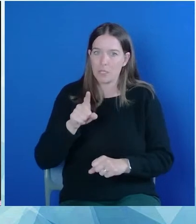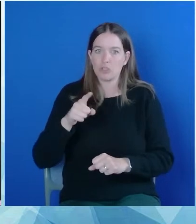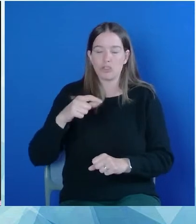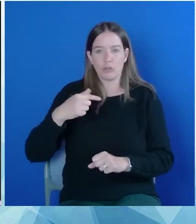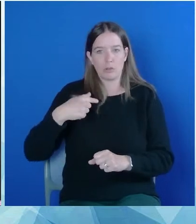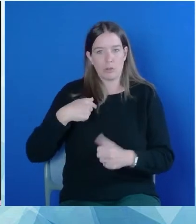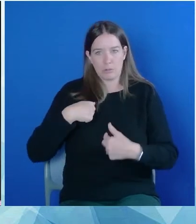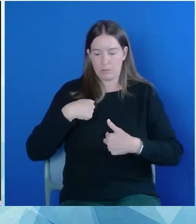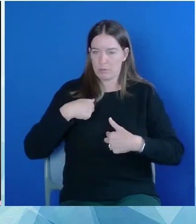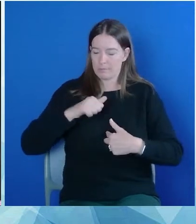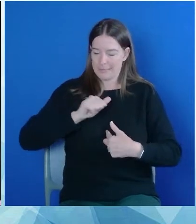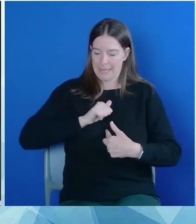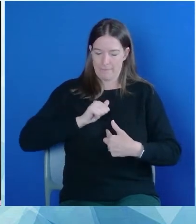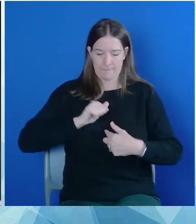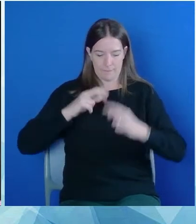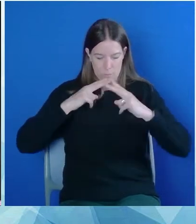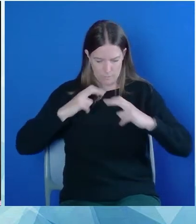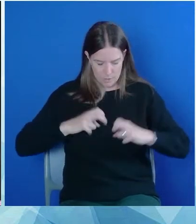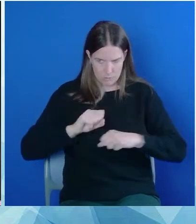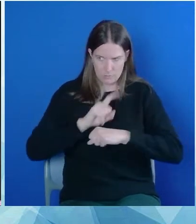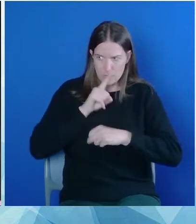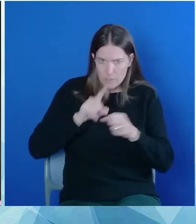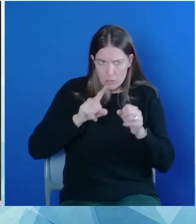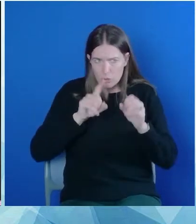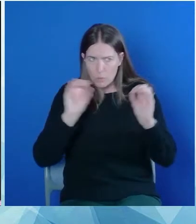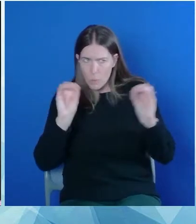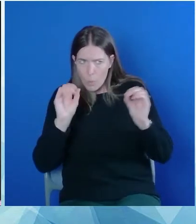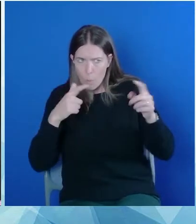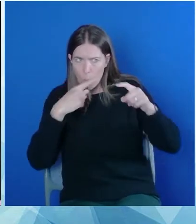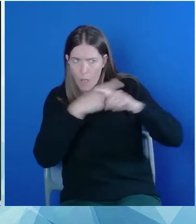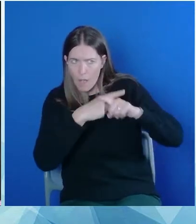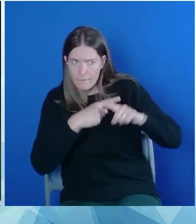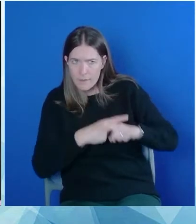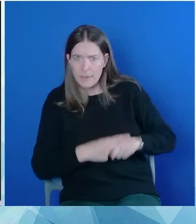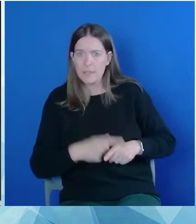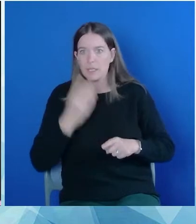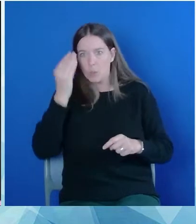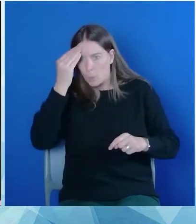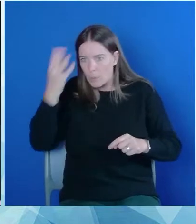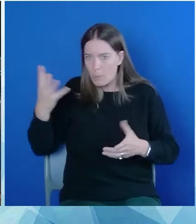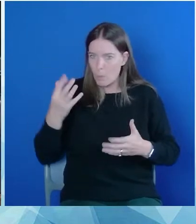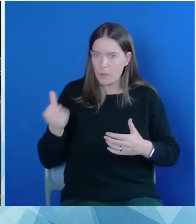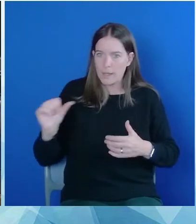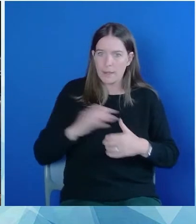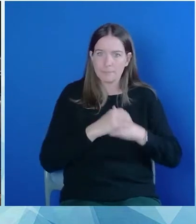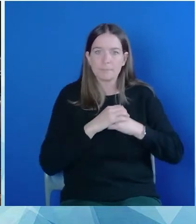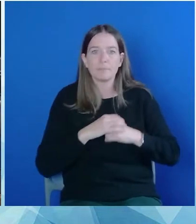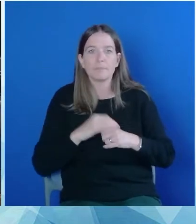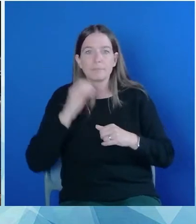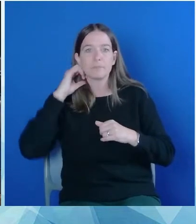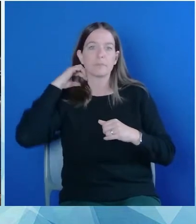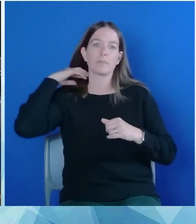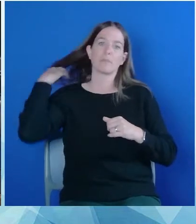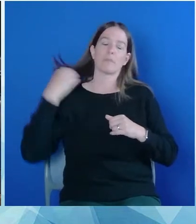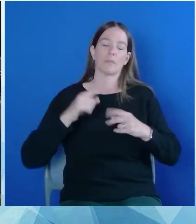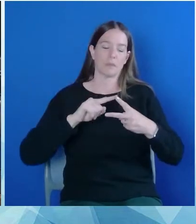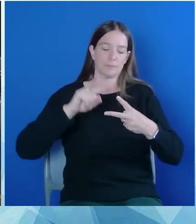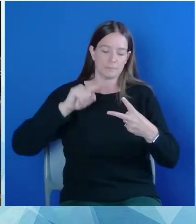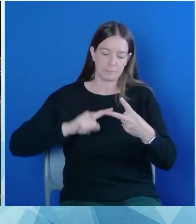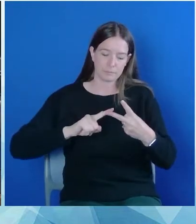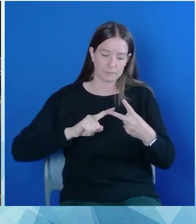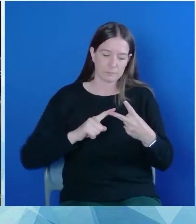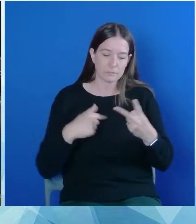you're doing that self-reflection to make sure that there is no conflict. The second part of that is I would like to see